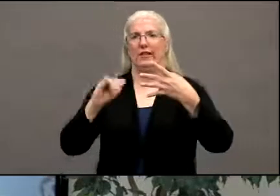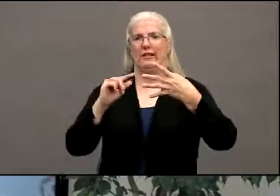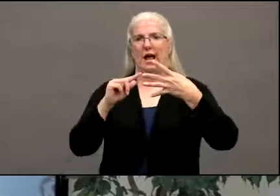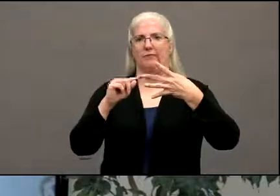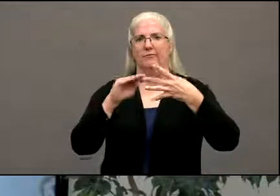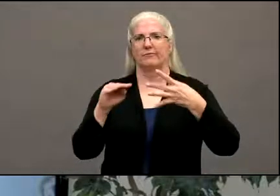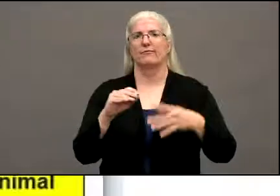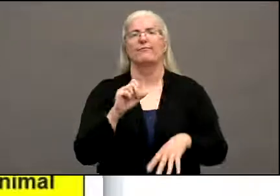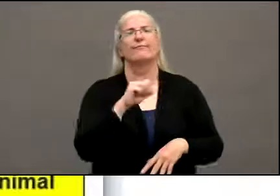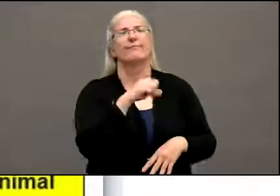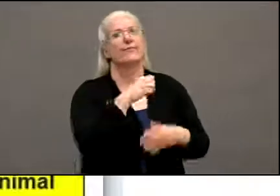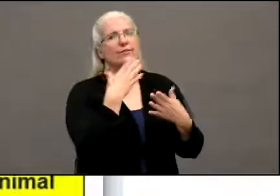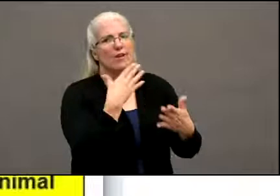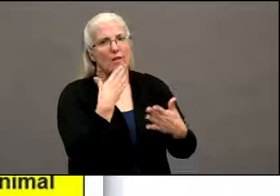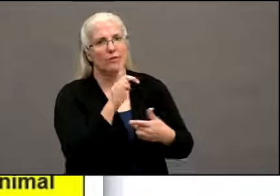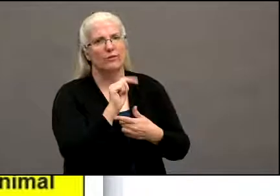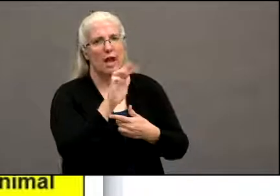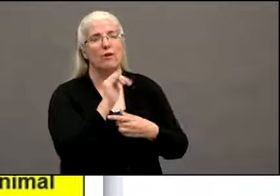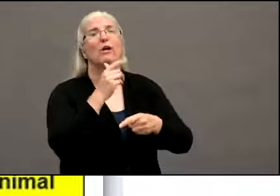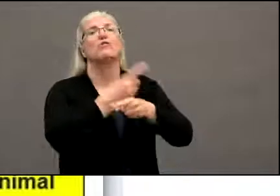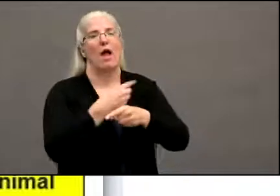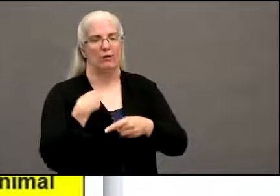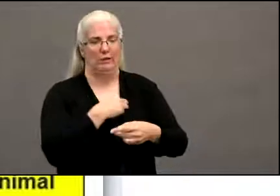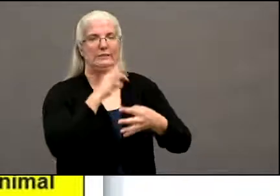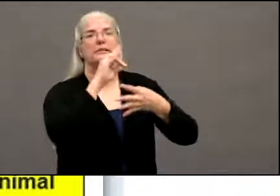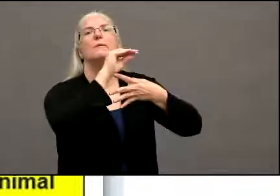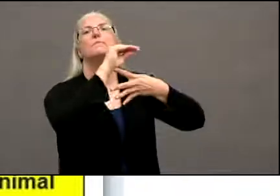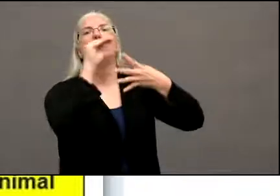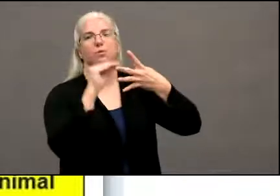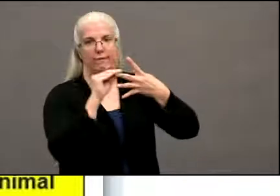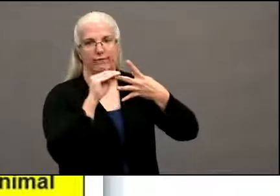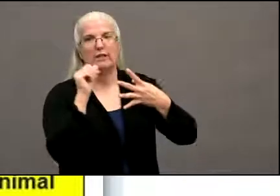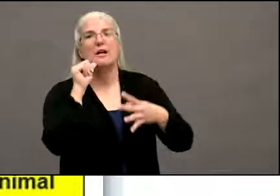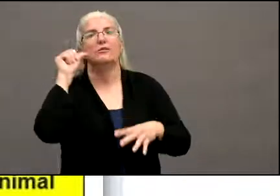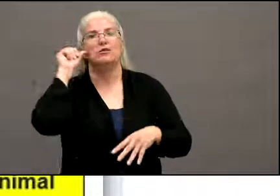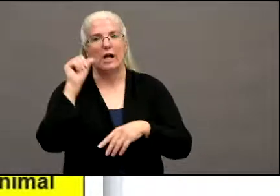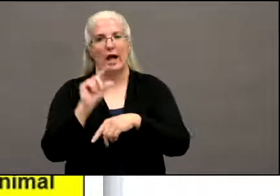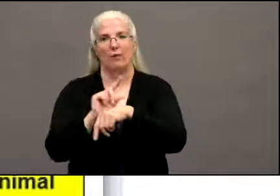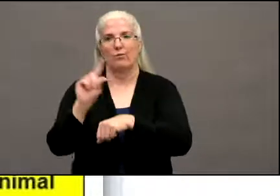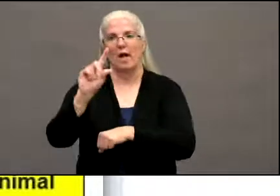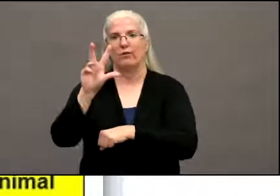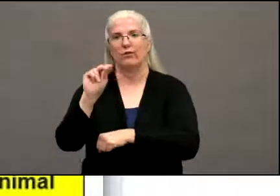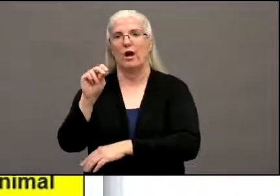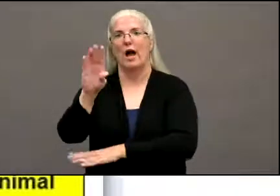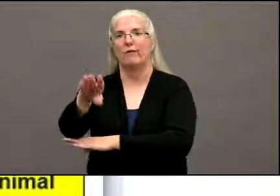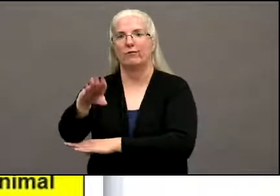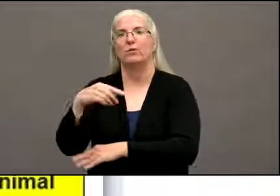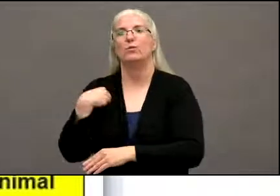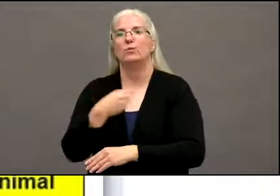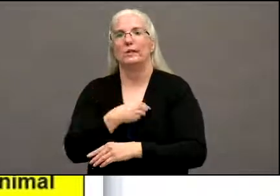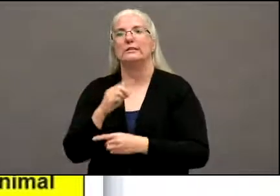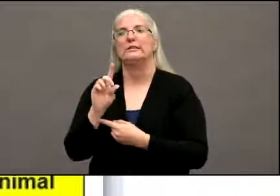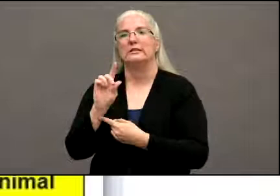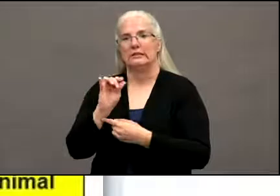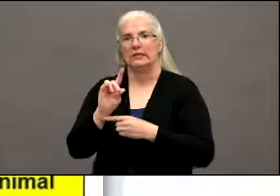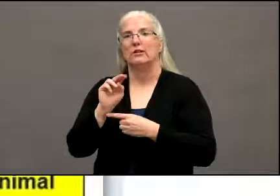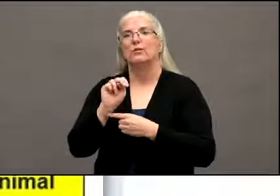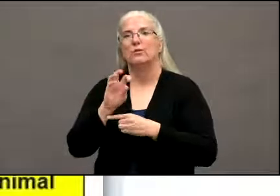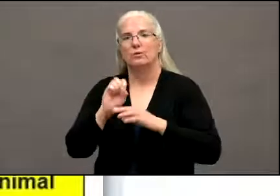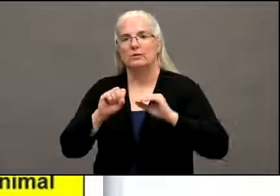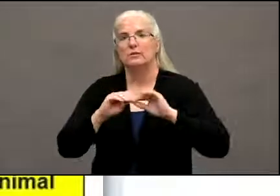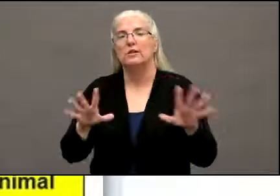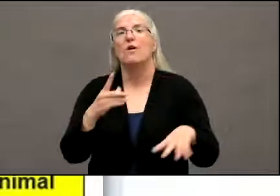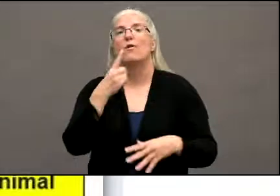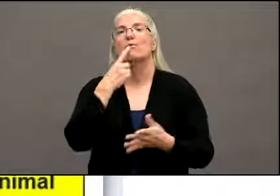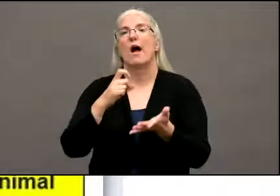we are in the red tier now as of 1:30 p.m. yesterday. Red is also categorized as substantial spread. So